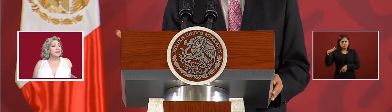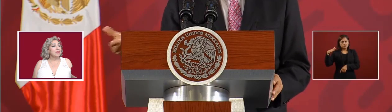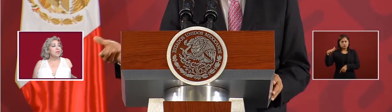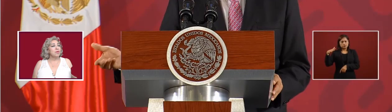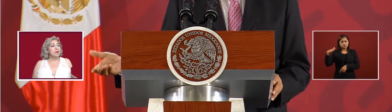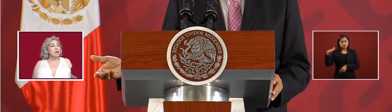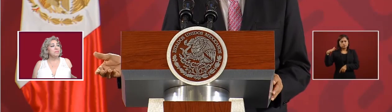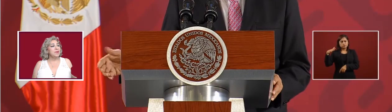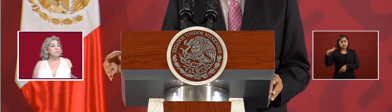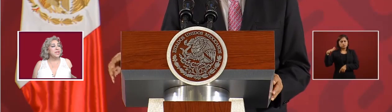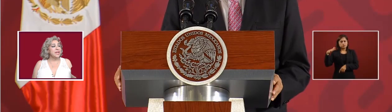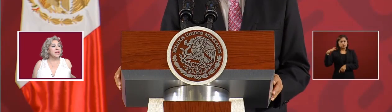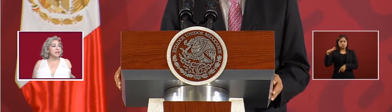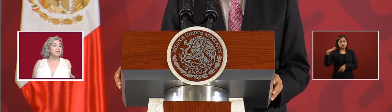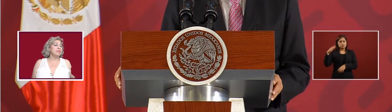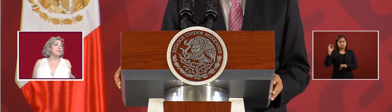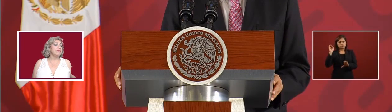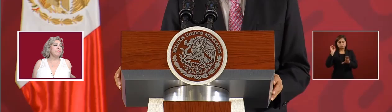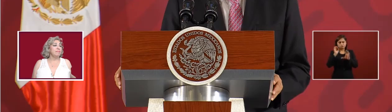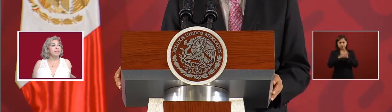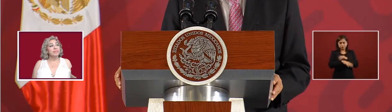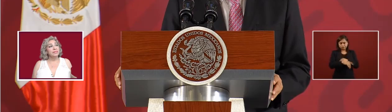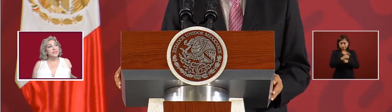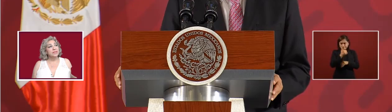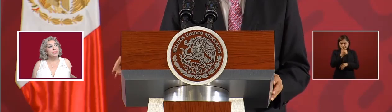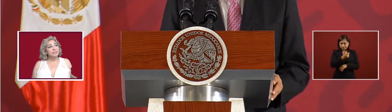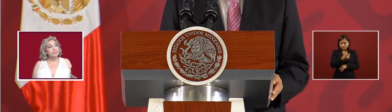or obtaining their